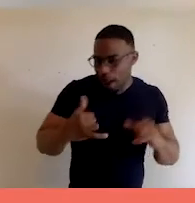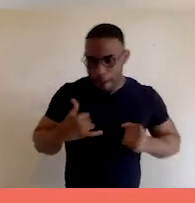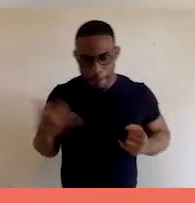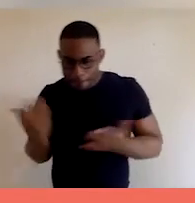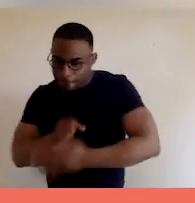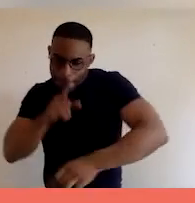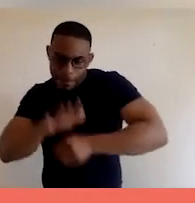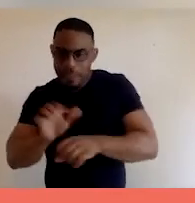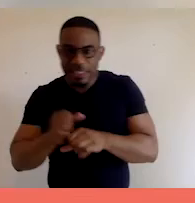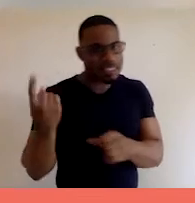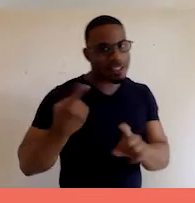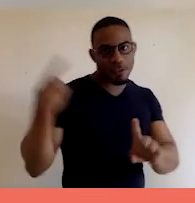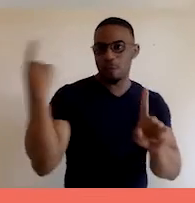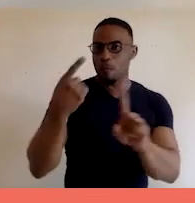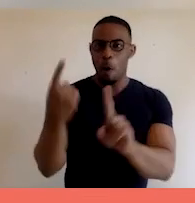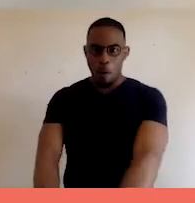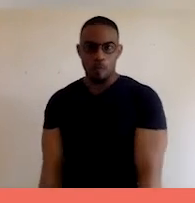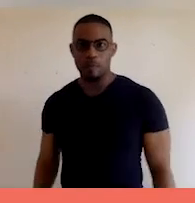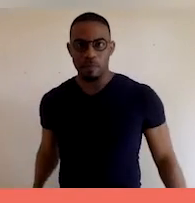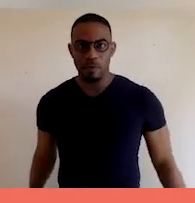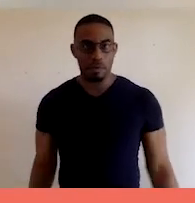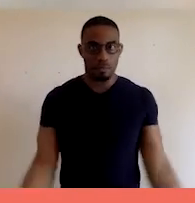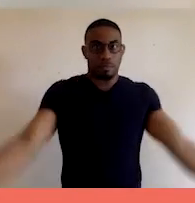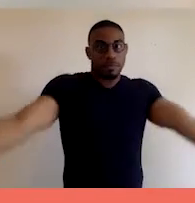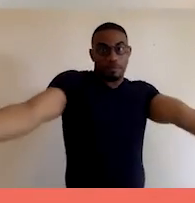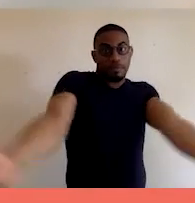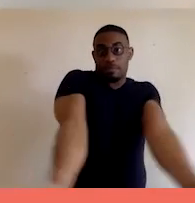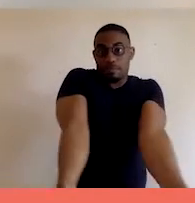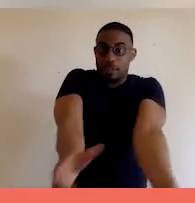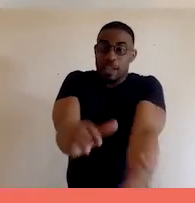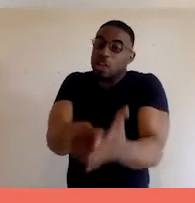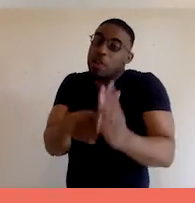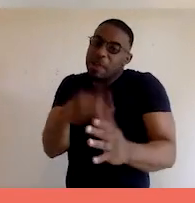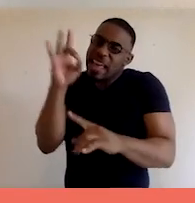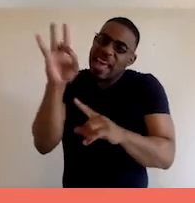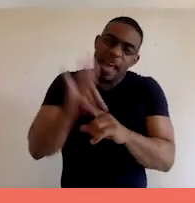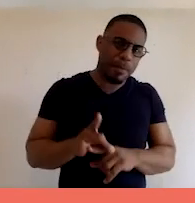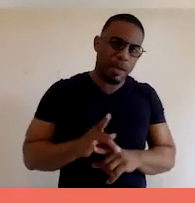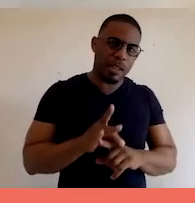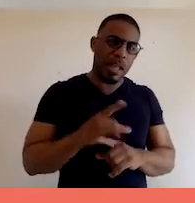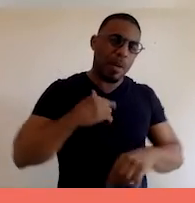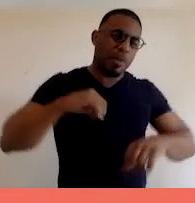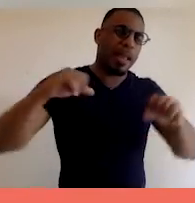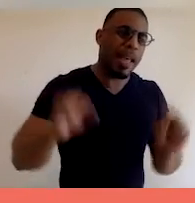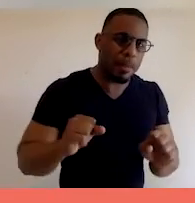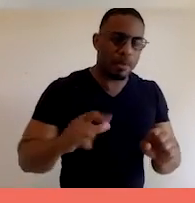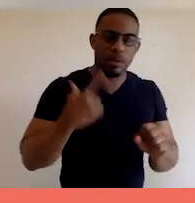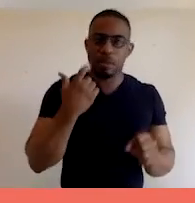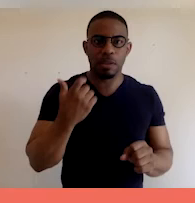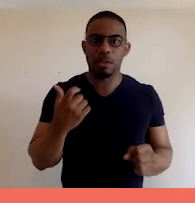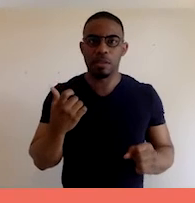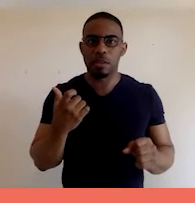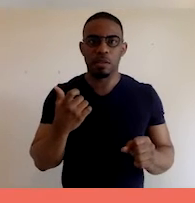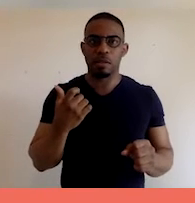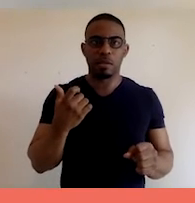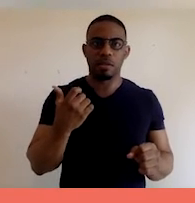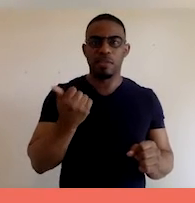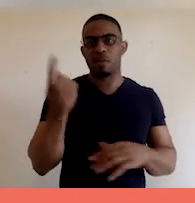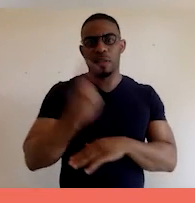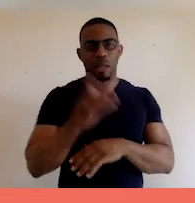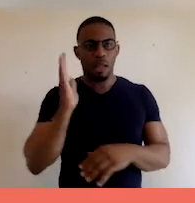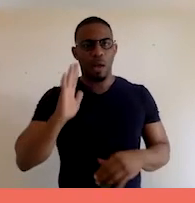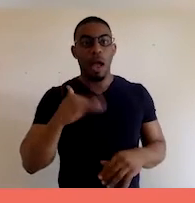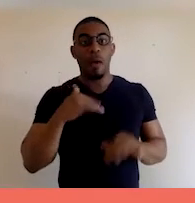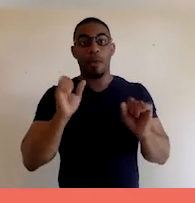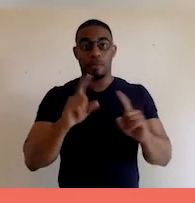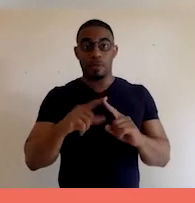I'm going to dedicate towards getting towards my goal. It took me 8 months, and I was able to just a couple days ago,